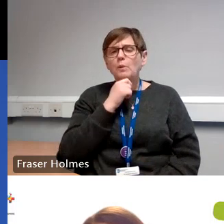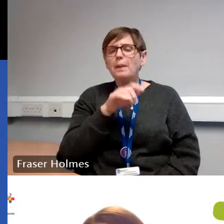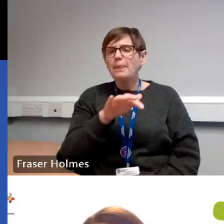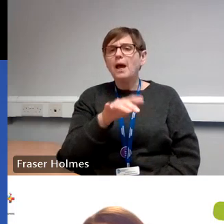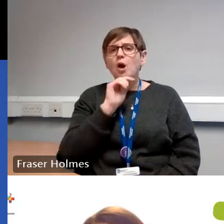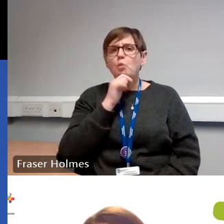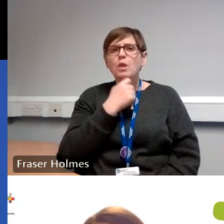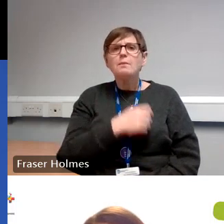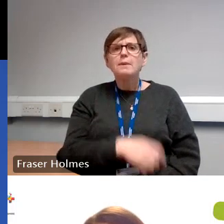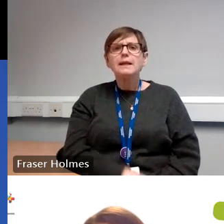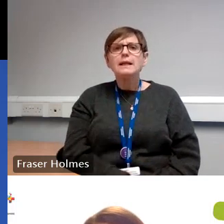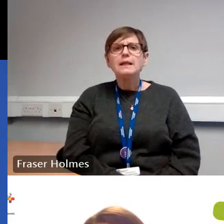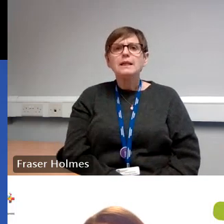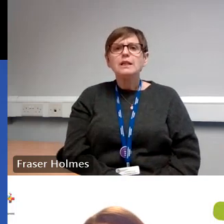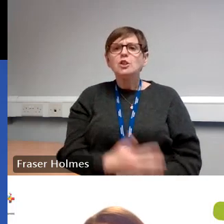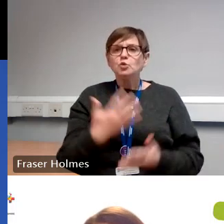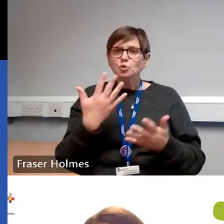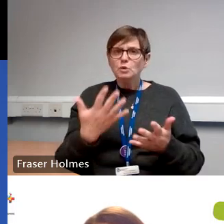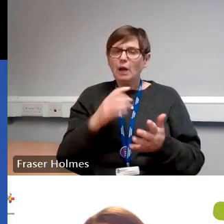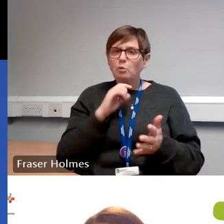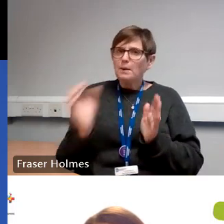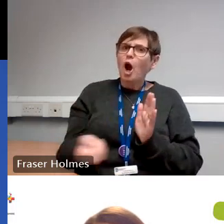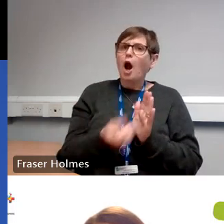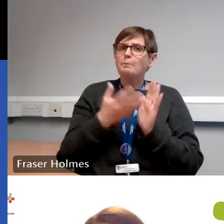be getting, today's session will be getting uploaded